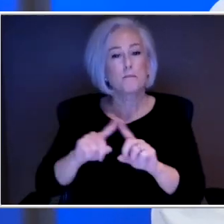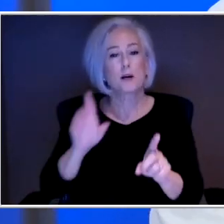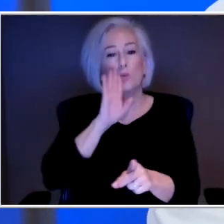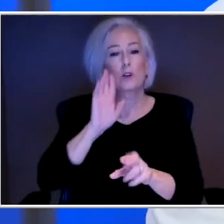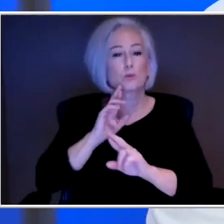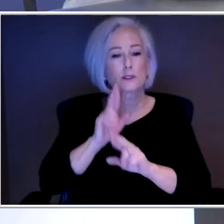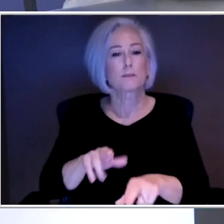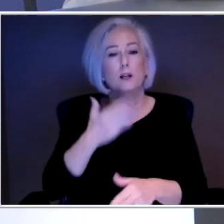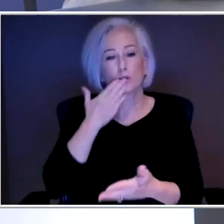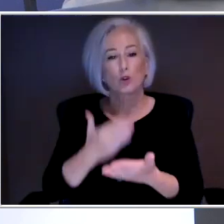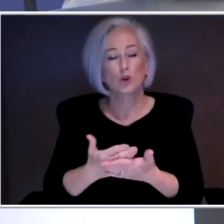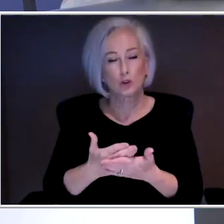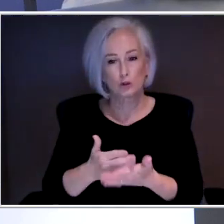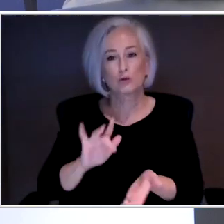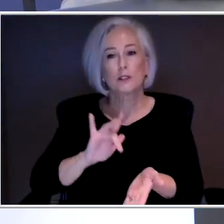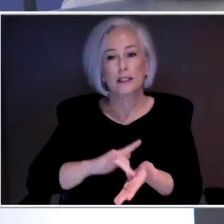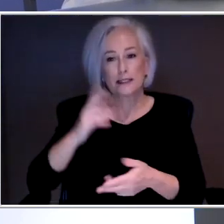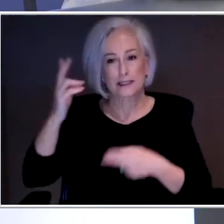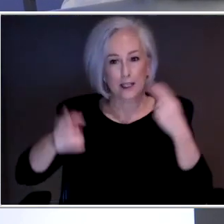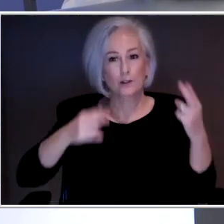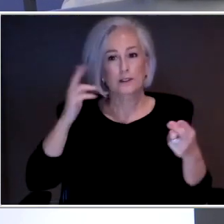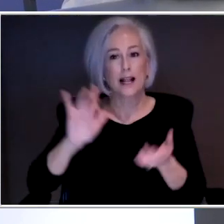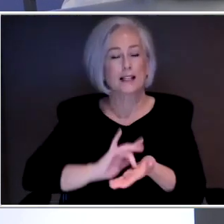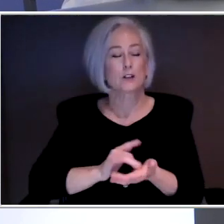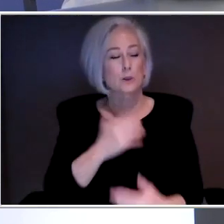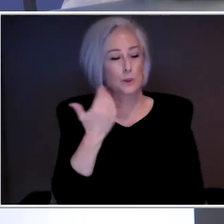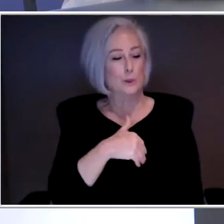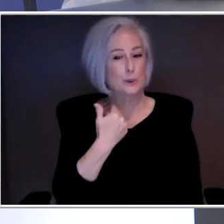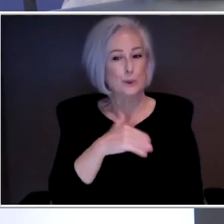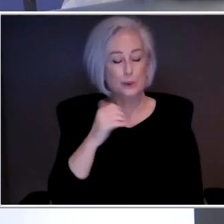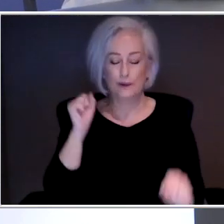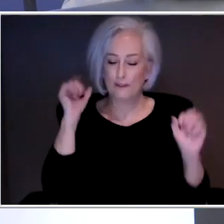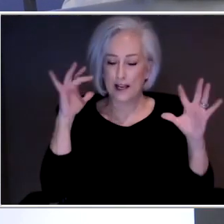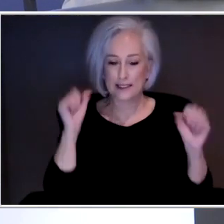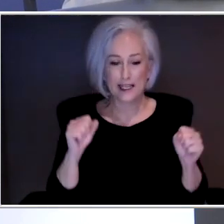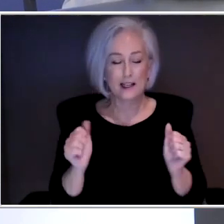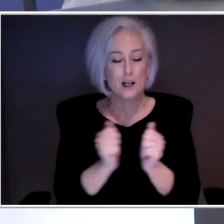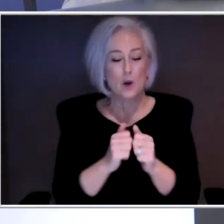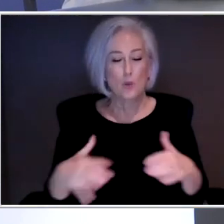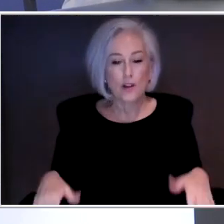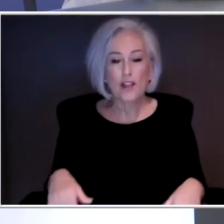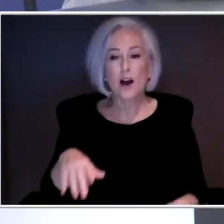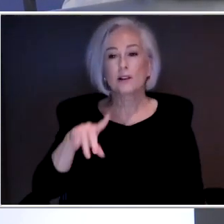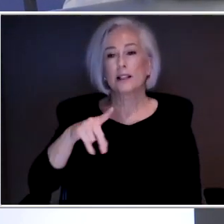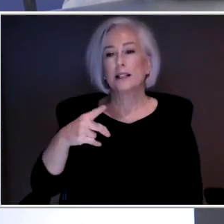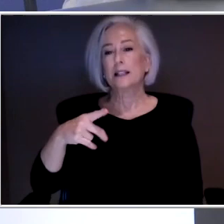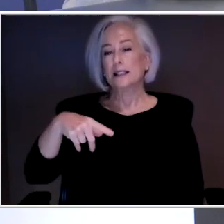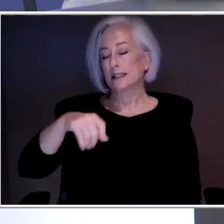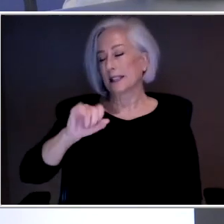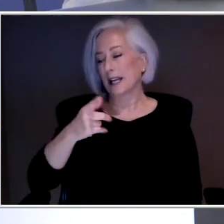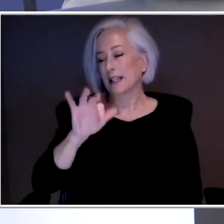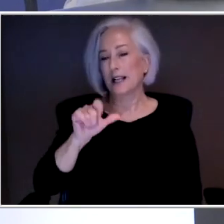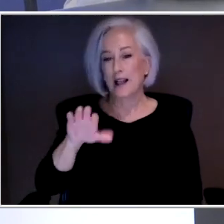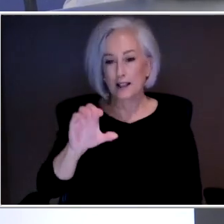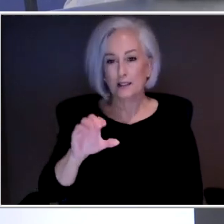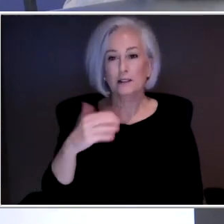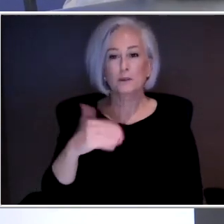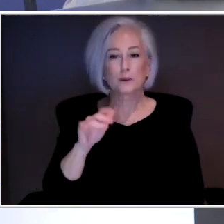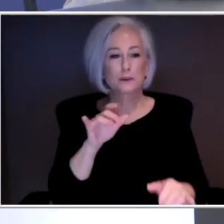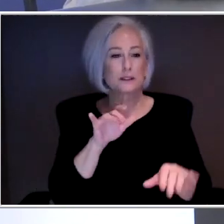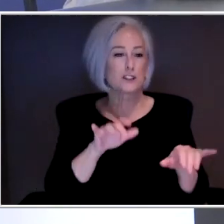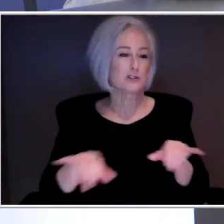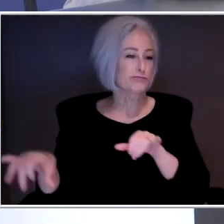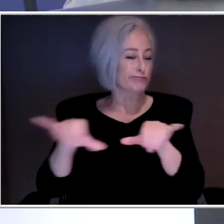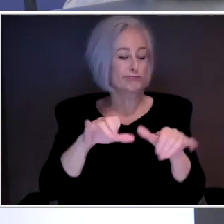drugs. Boy, that's fascinating. And without psychedelics, it would be the standard treatment options. Yeah, and so that's the other appeal